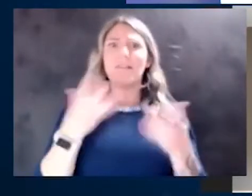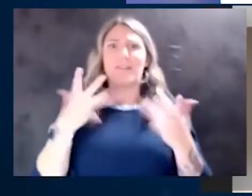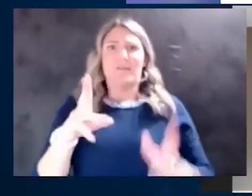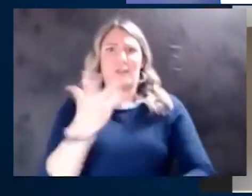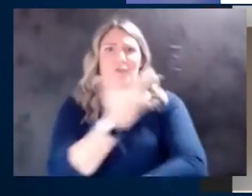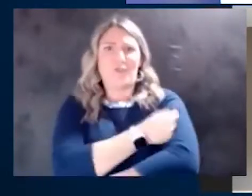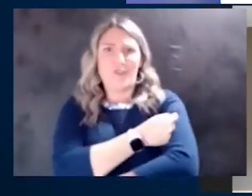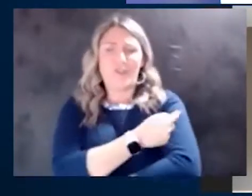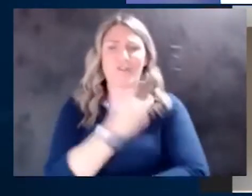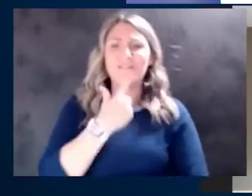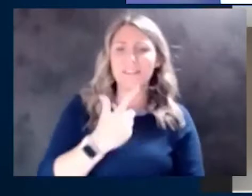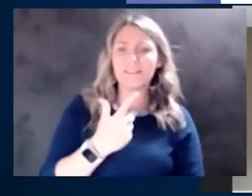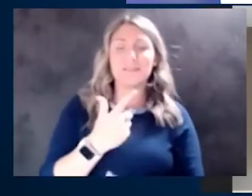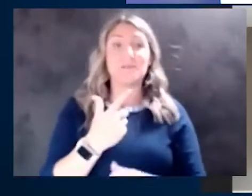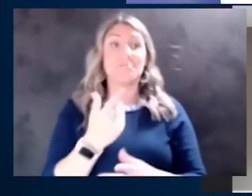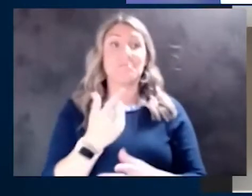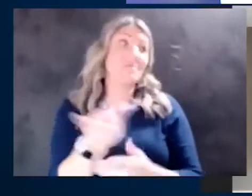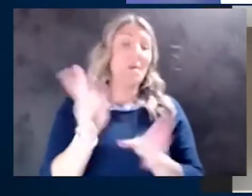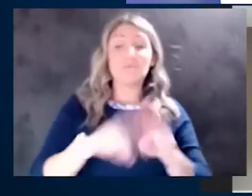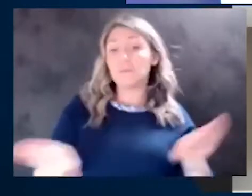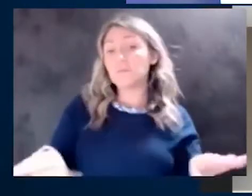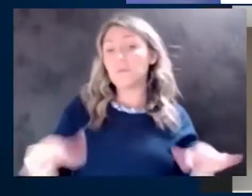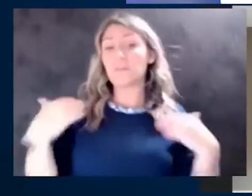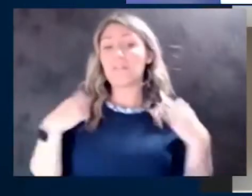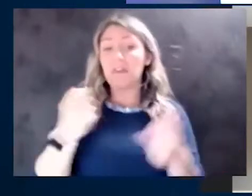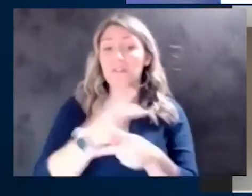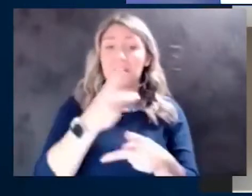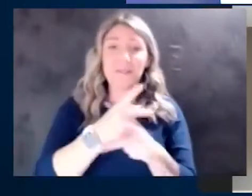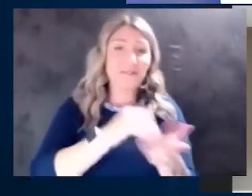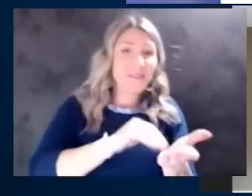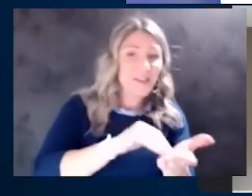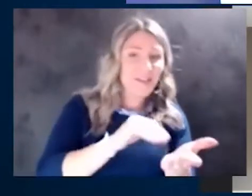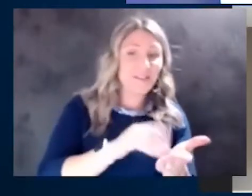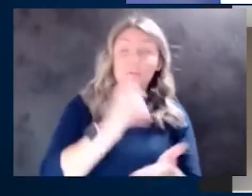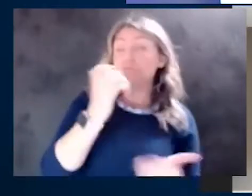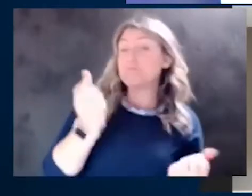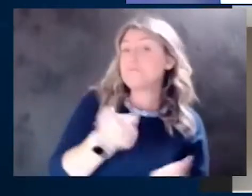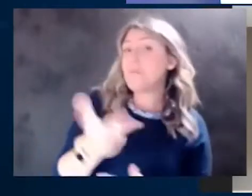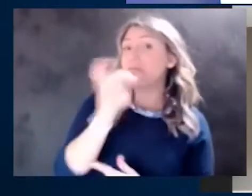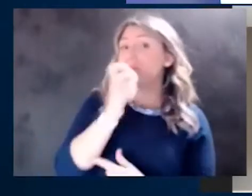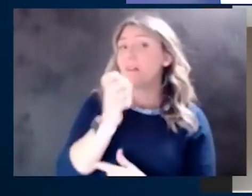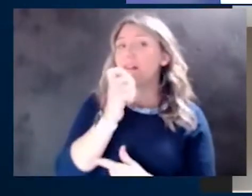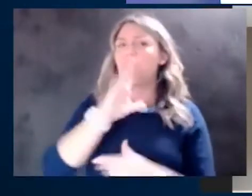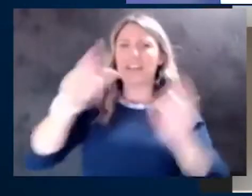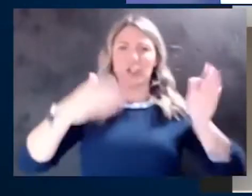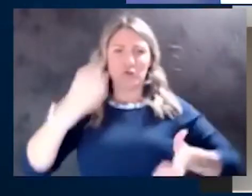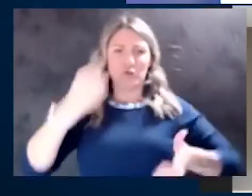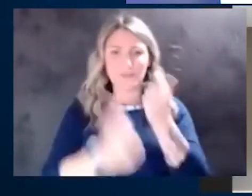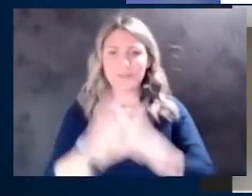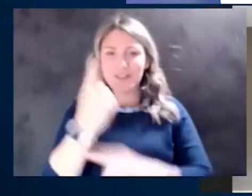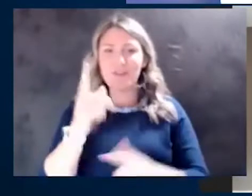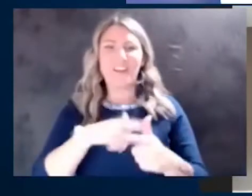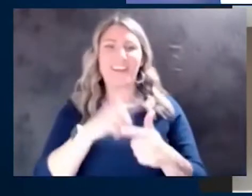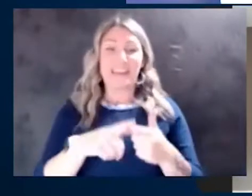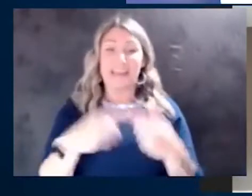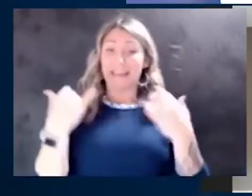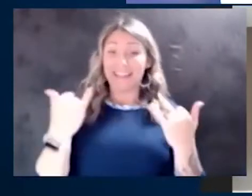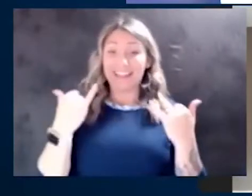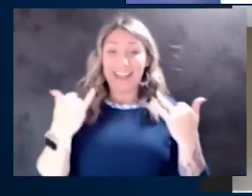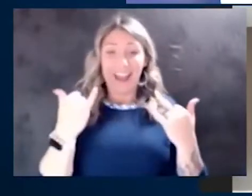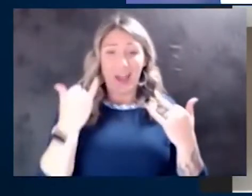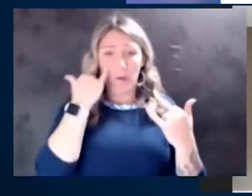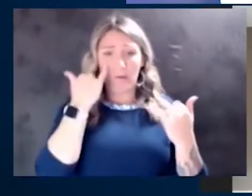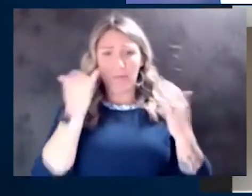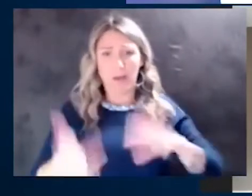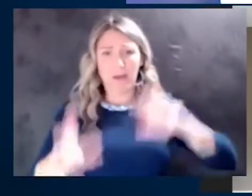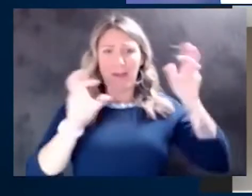system employees, some are not. I'll introduce them all, and then we'll start our discussion. Now, guys, if I get your name right,